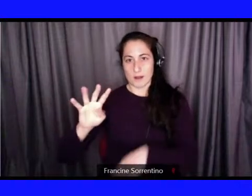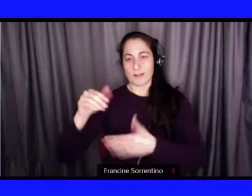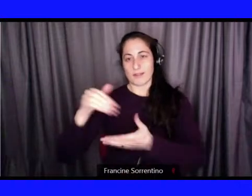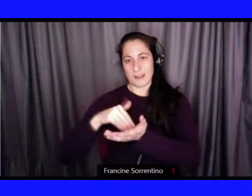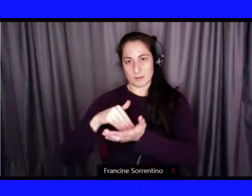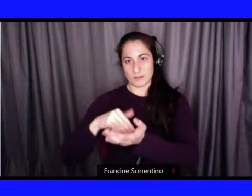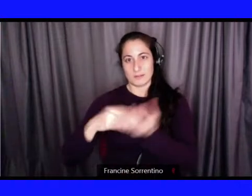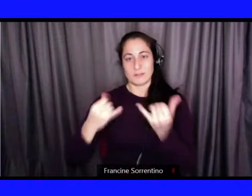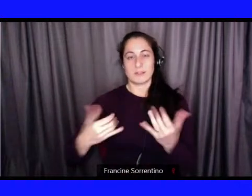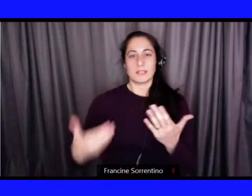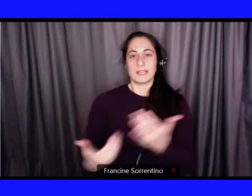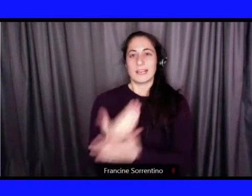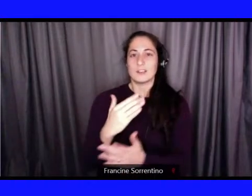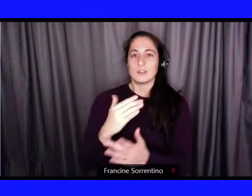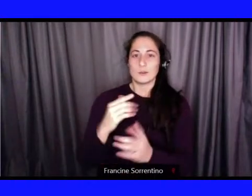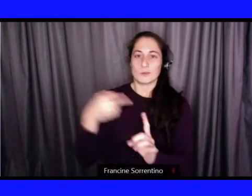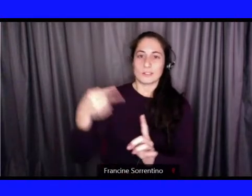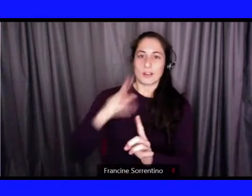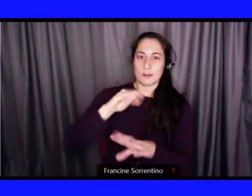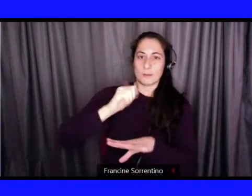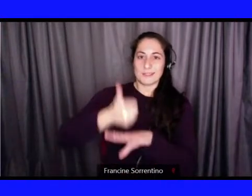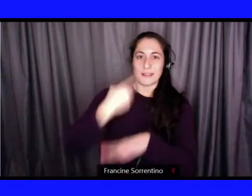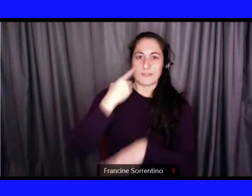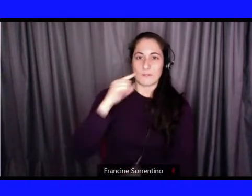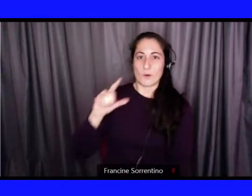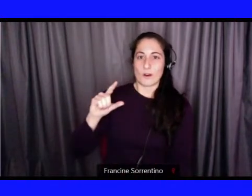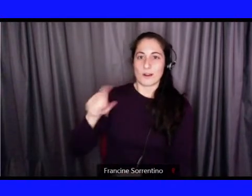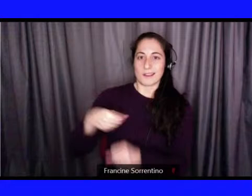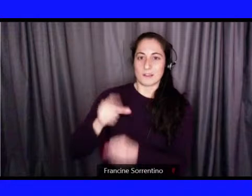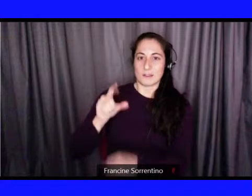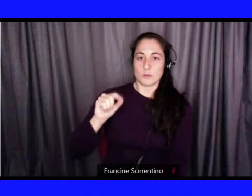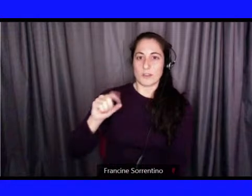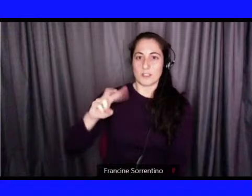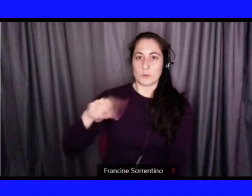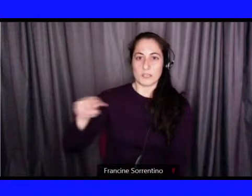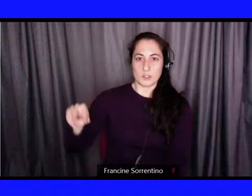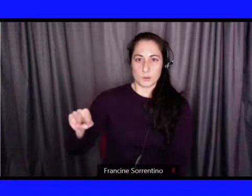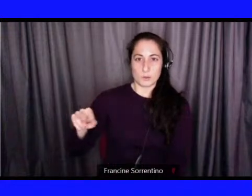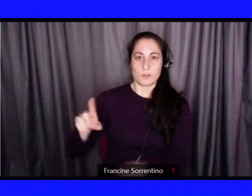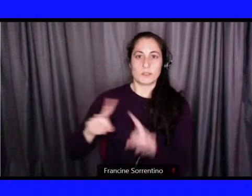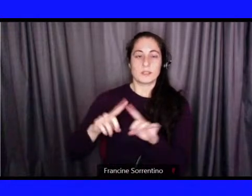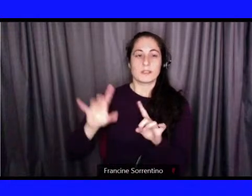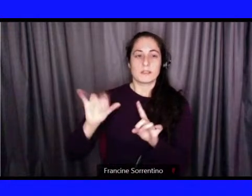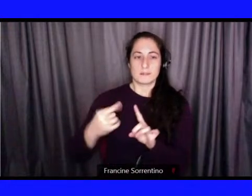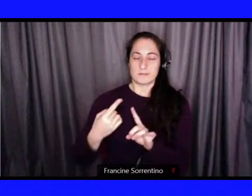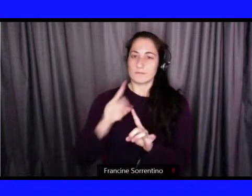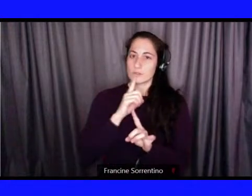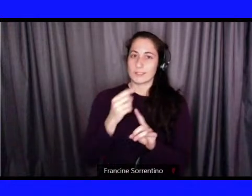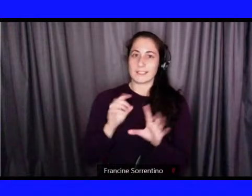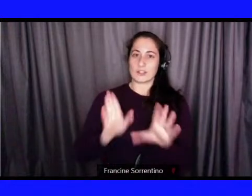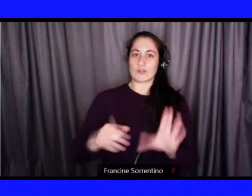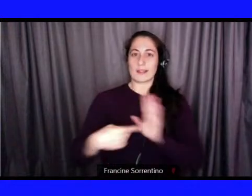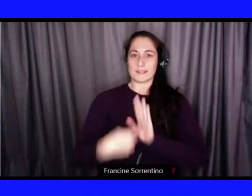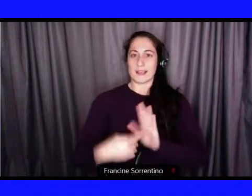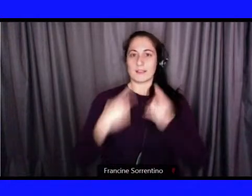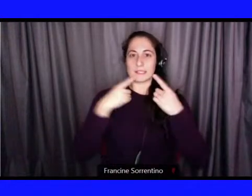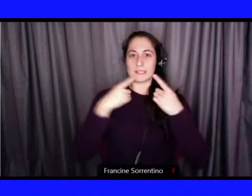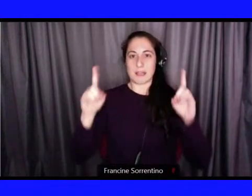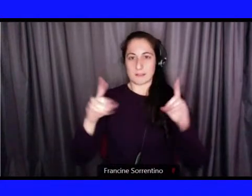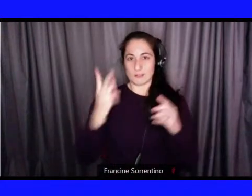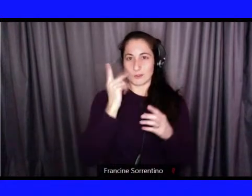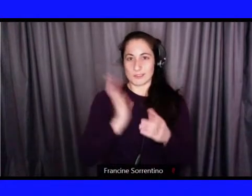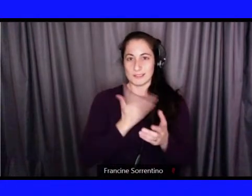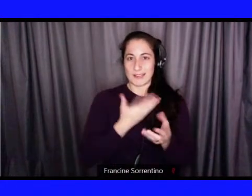we've significantly exceeded that and really working to optimize how all our clinics around the system use